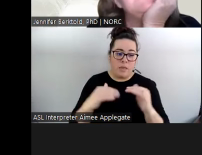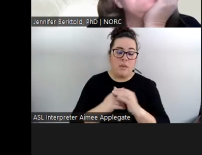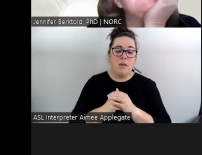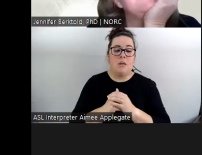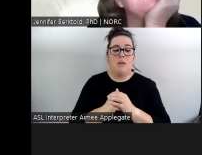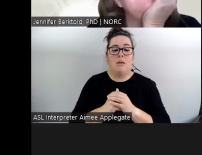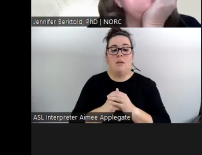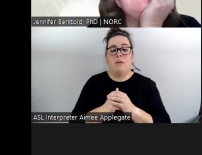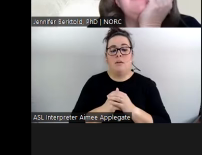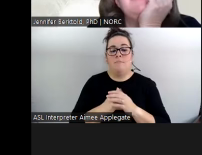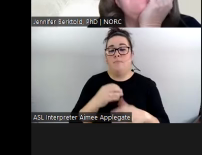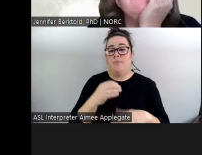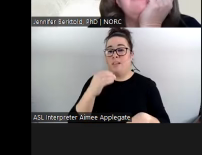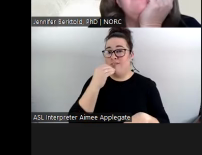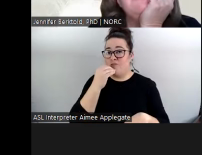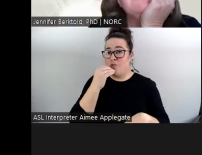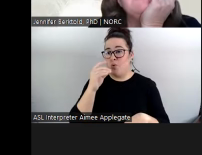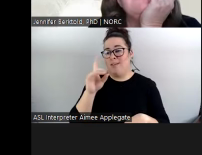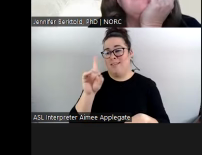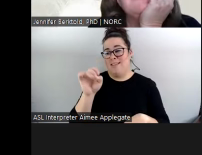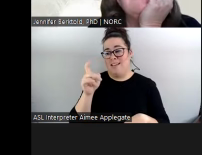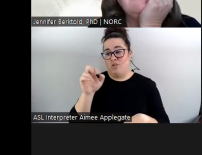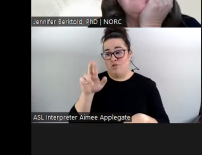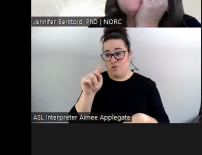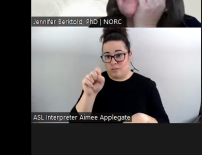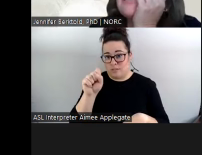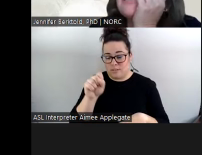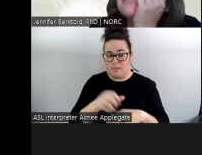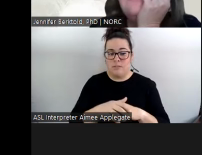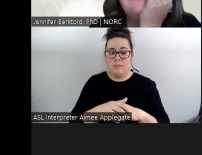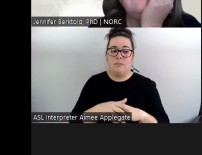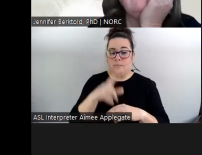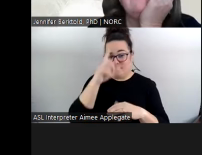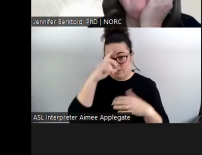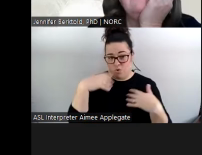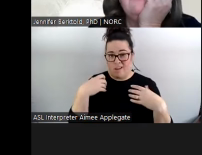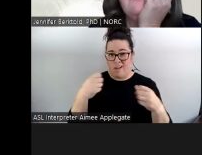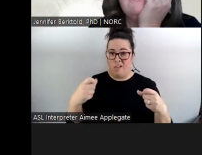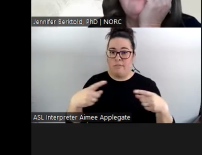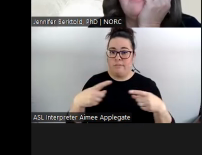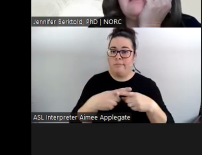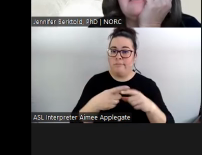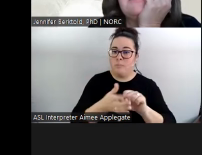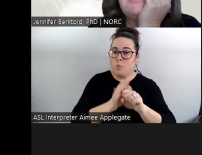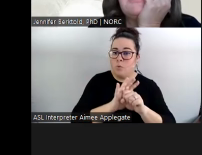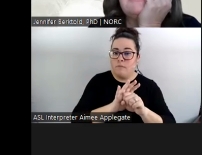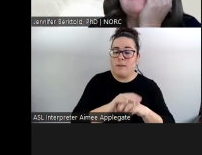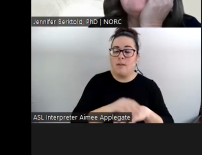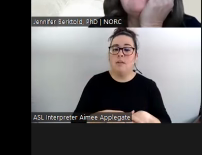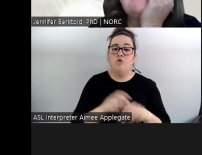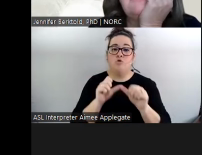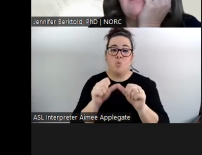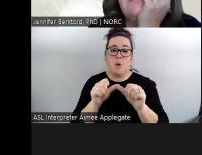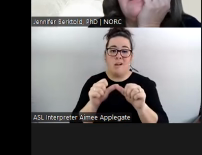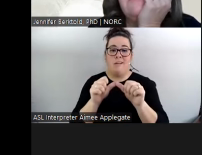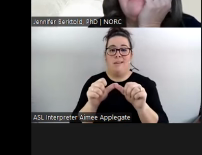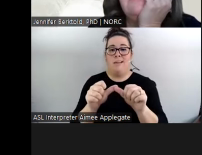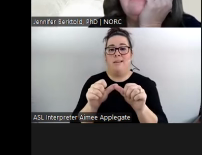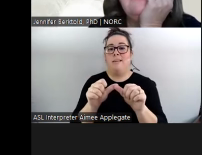Food deserts, diabetes, behavioral health, mental health intersection with COVID, chronic conditions,